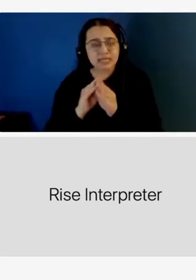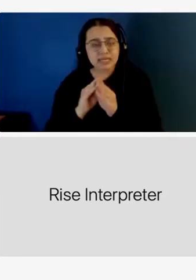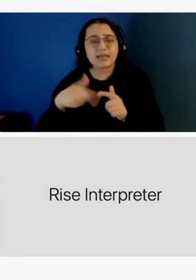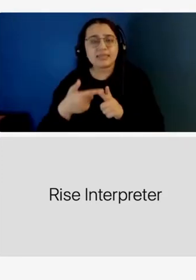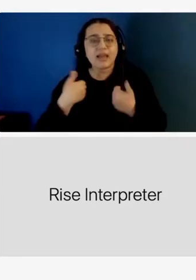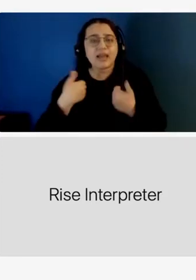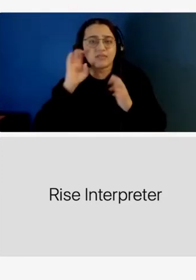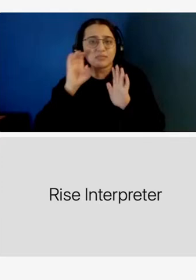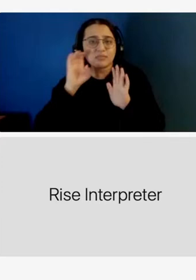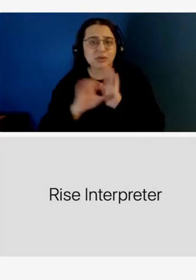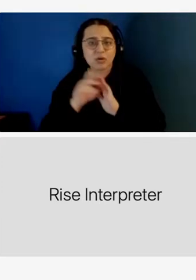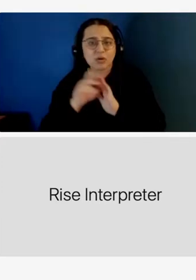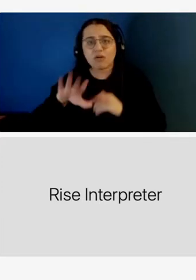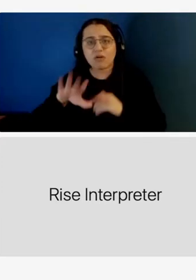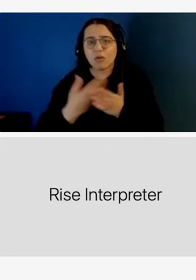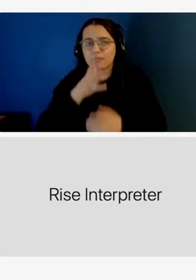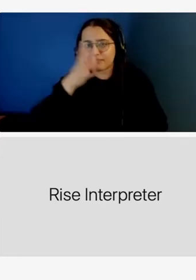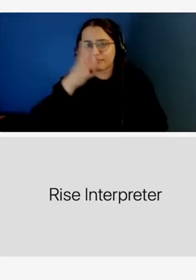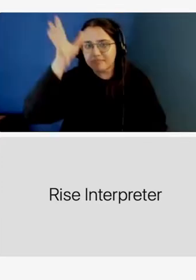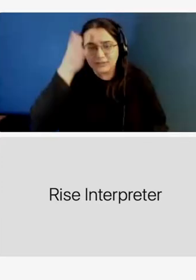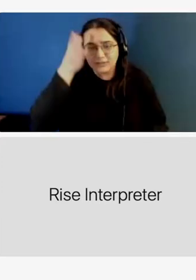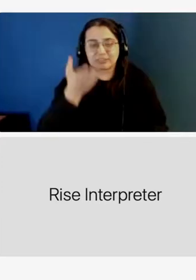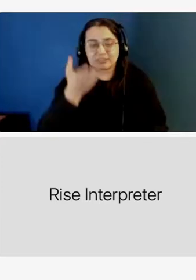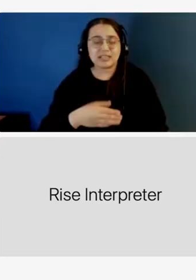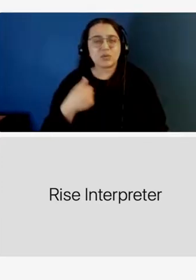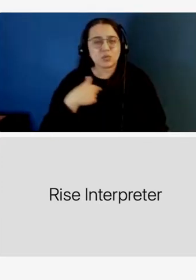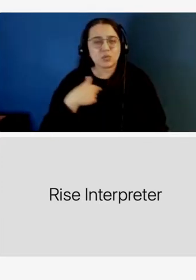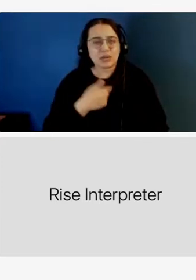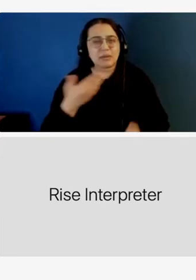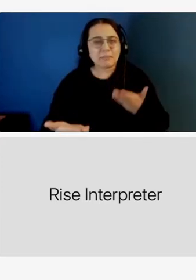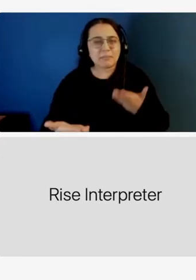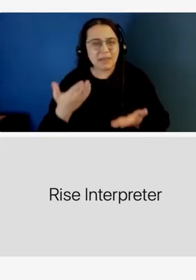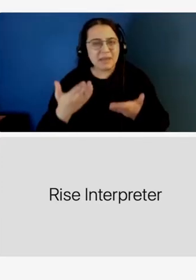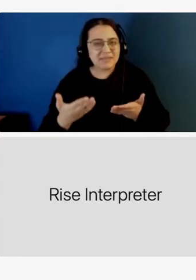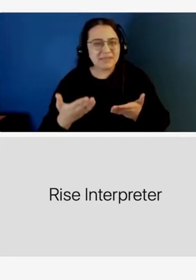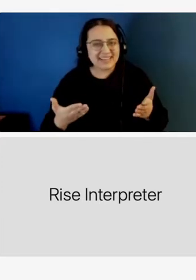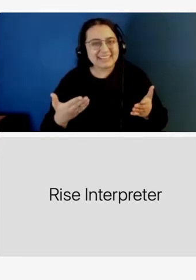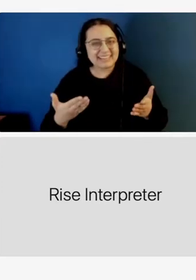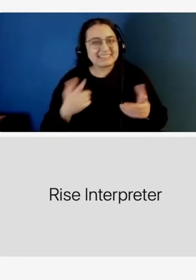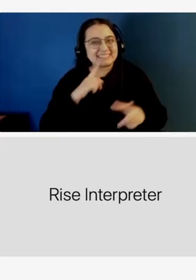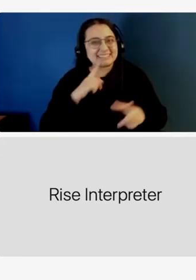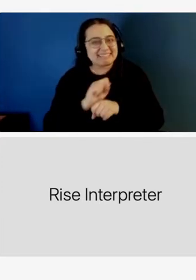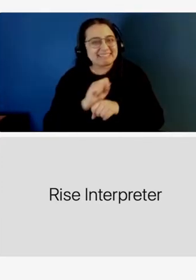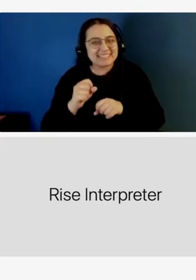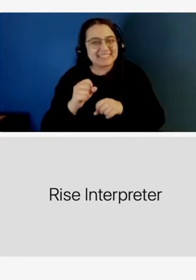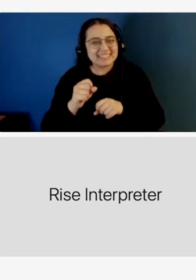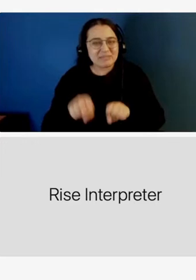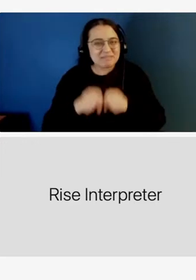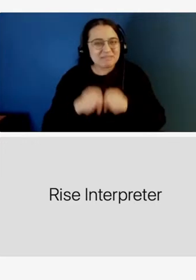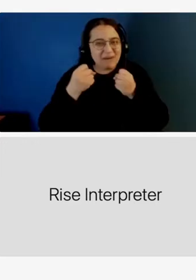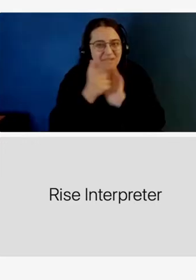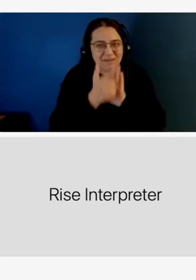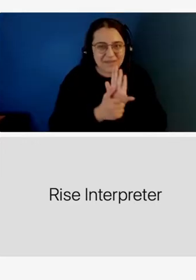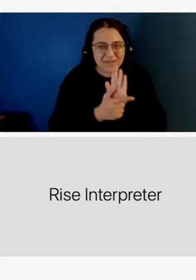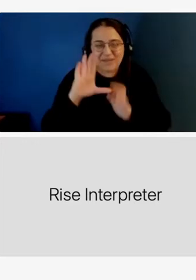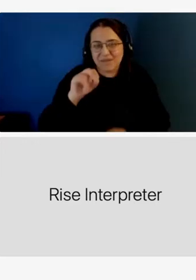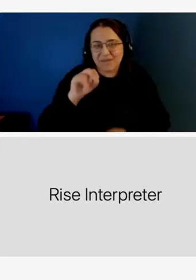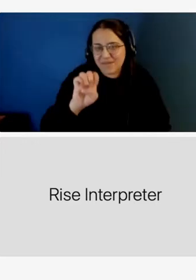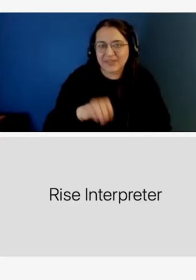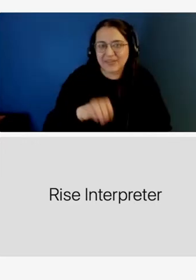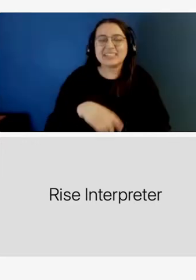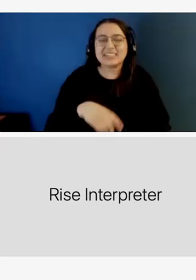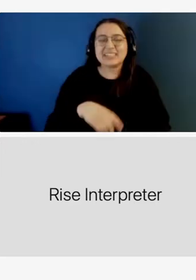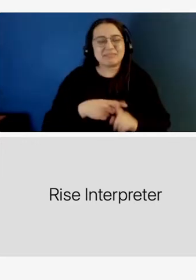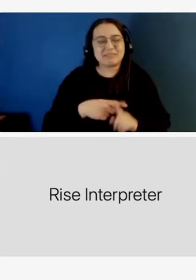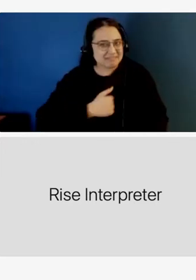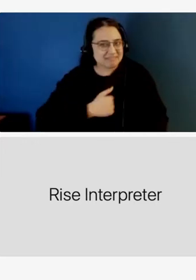probably violated a code there, so I apologize, but it's on me anyway. But it was such a great